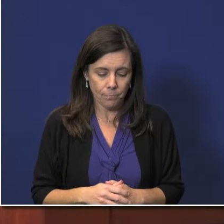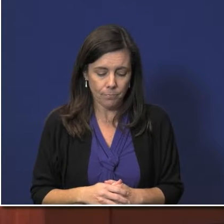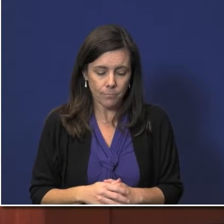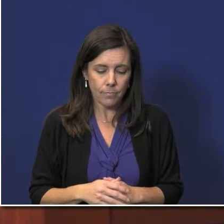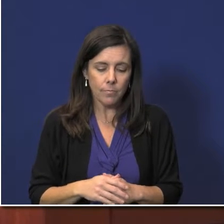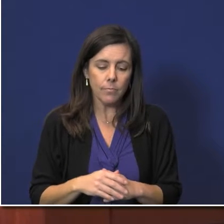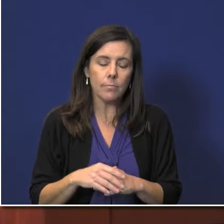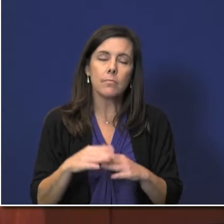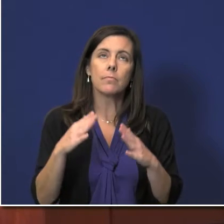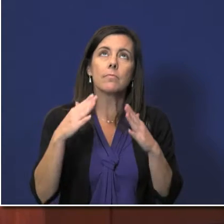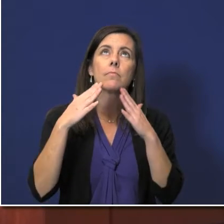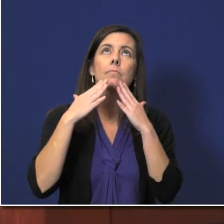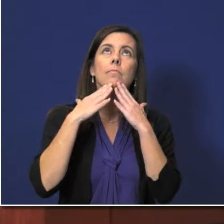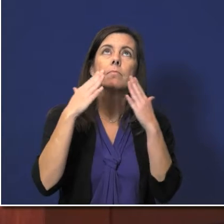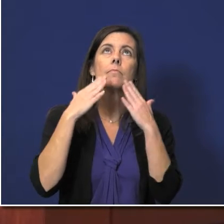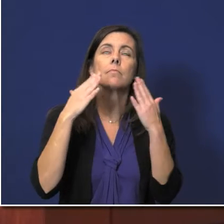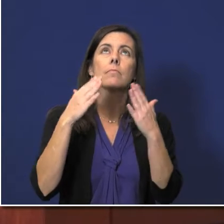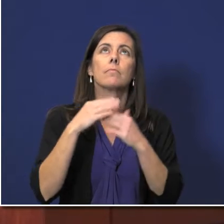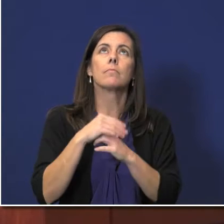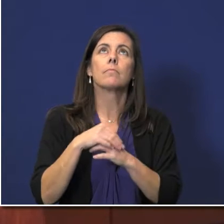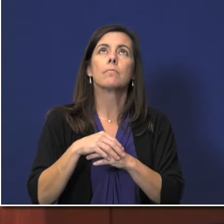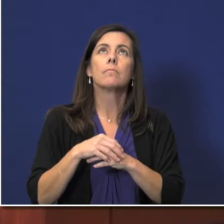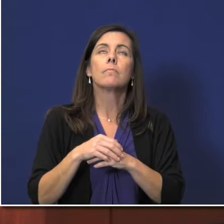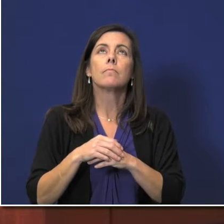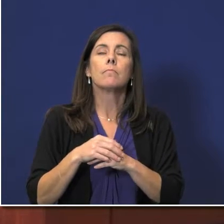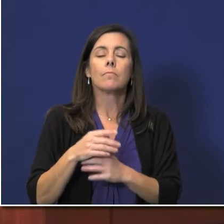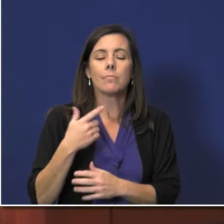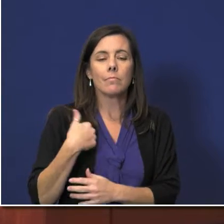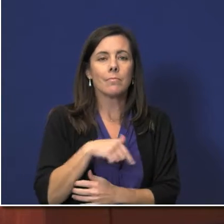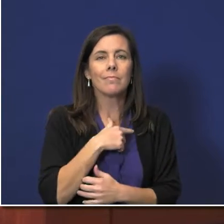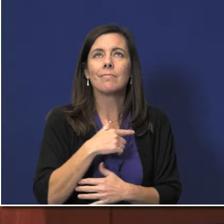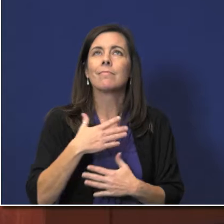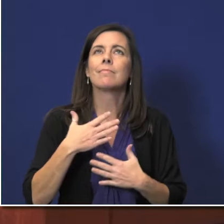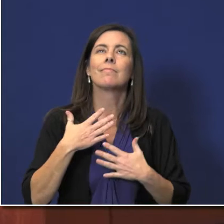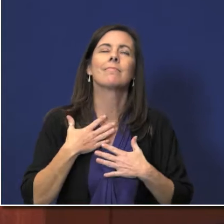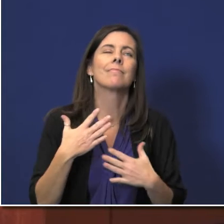you because we are breathing.